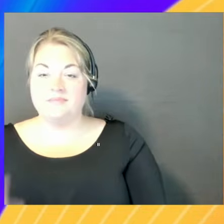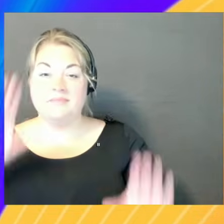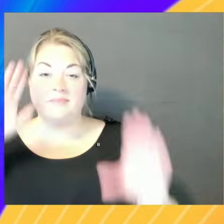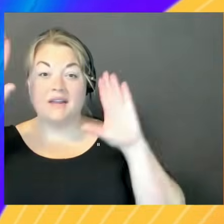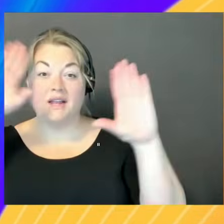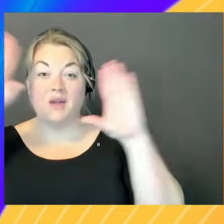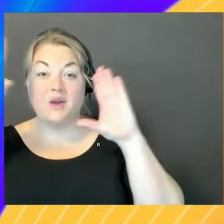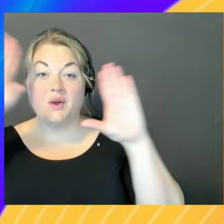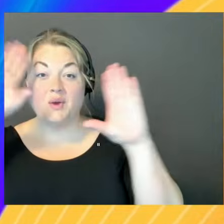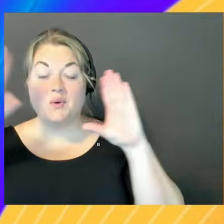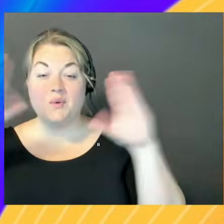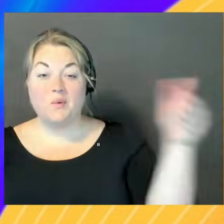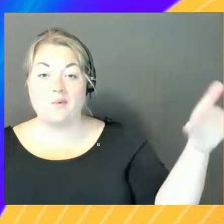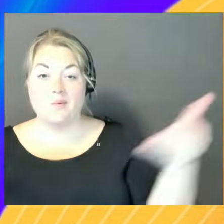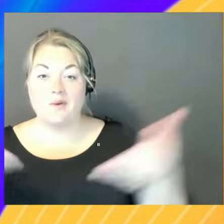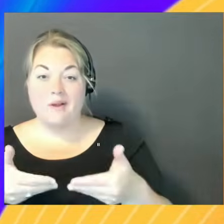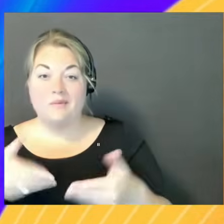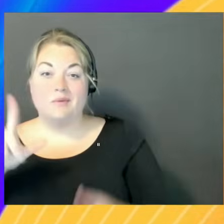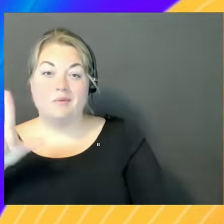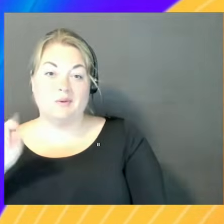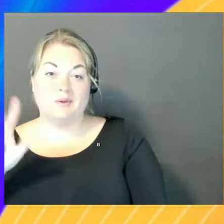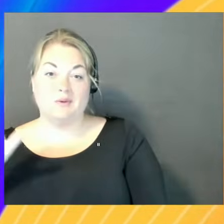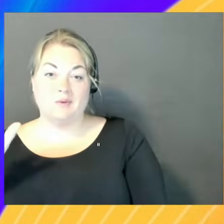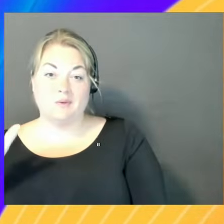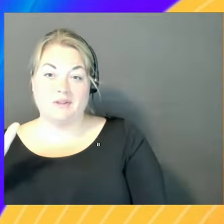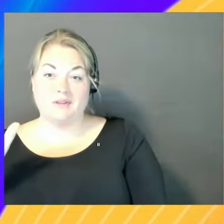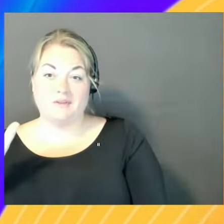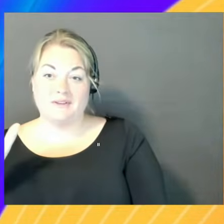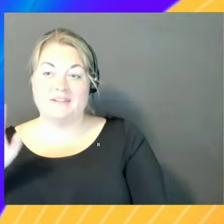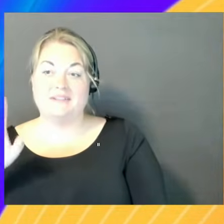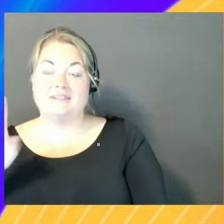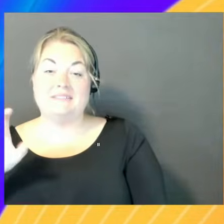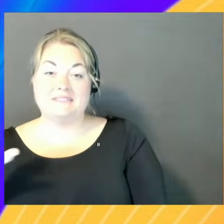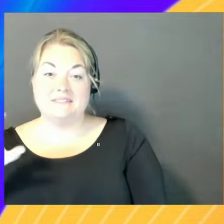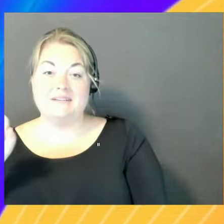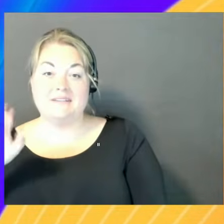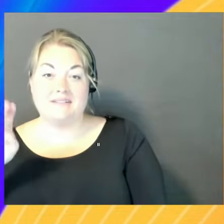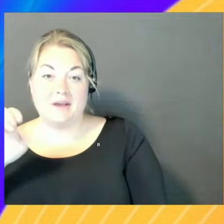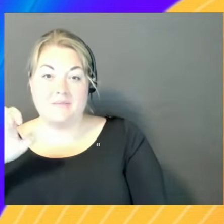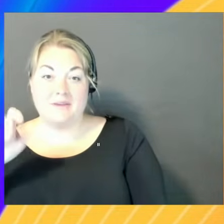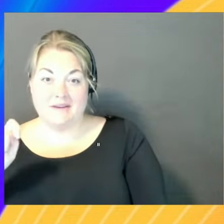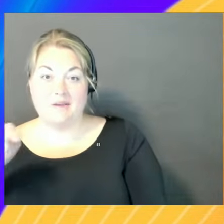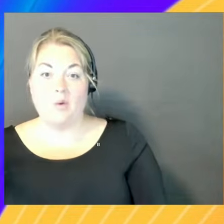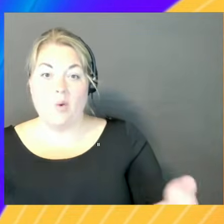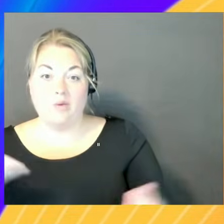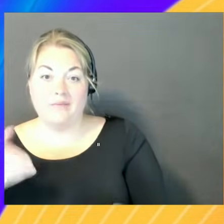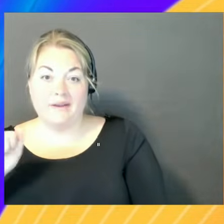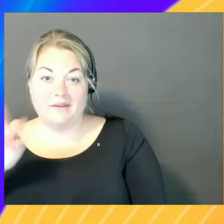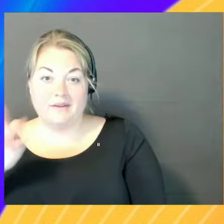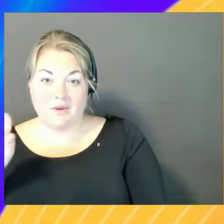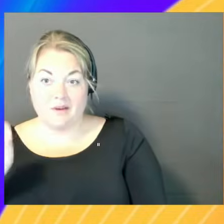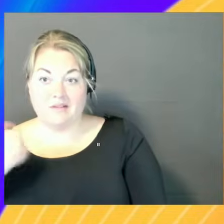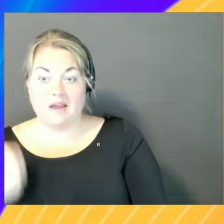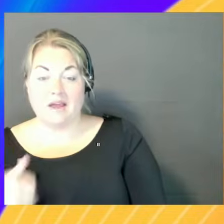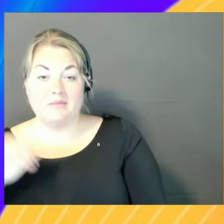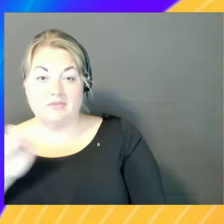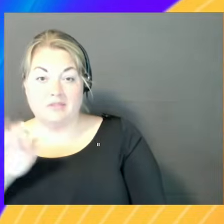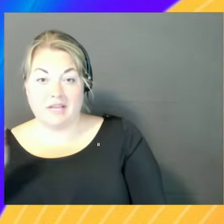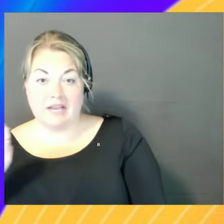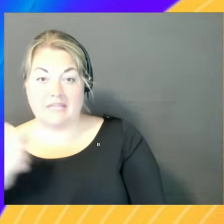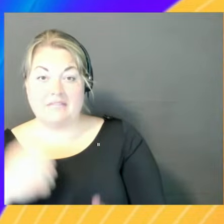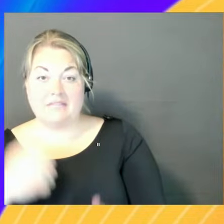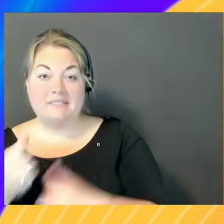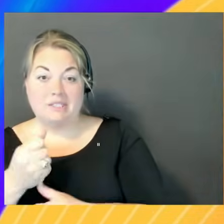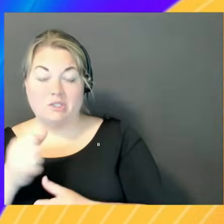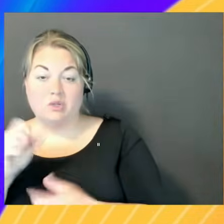welcome to the 2023 DC Summit hosted by AWS. My name is Jeff Marushek. I'm a Senior Solutions Architect on